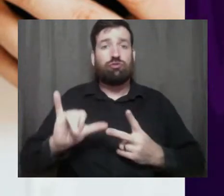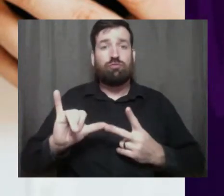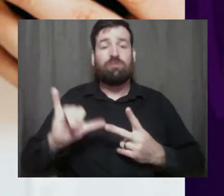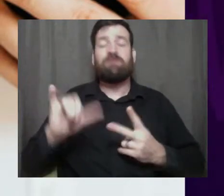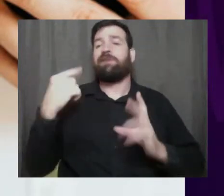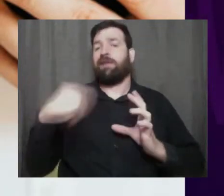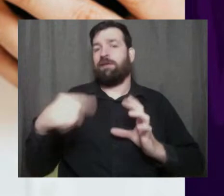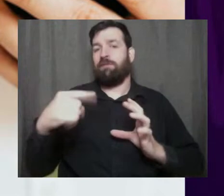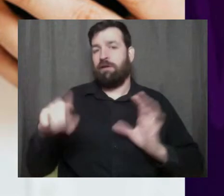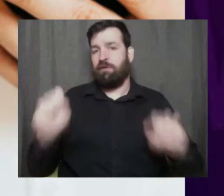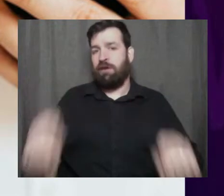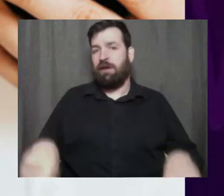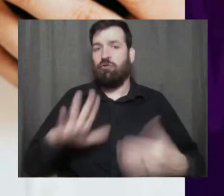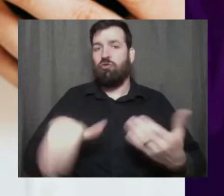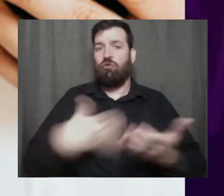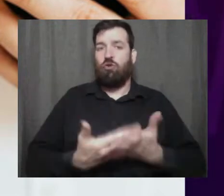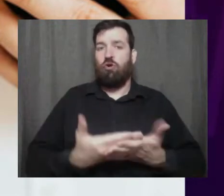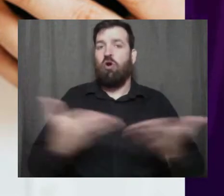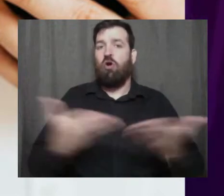at